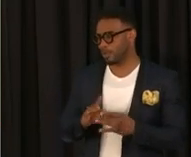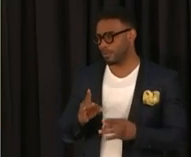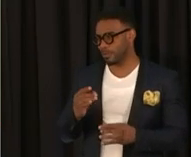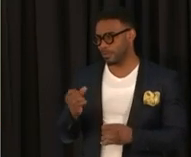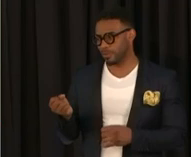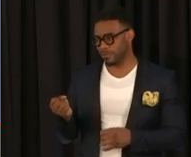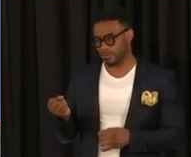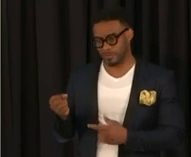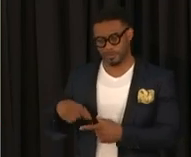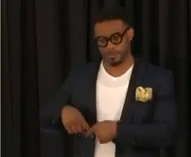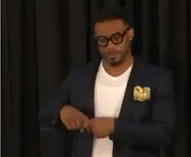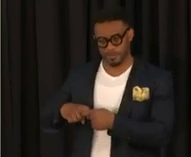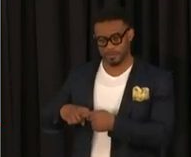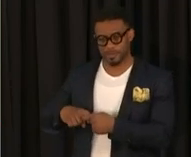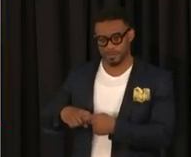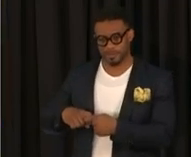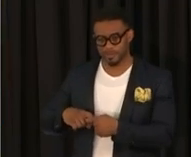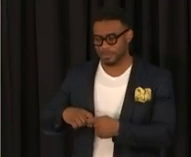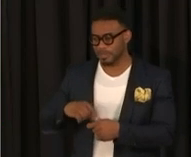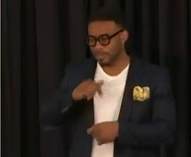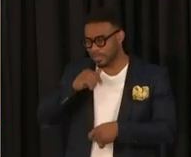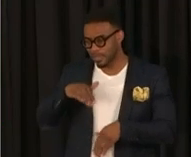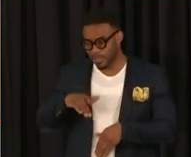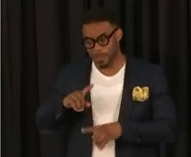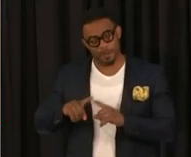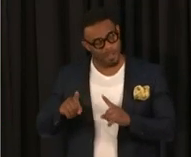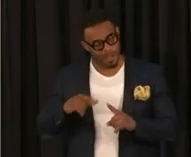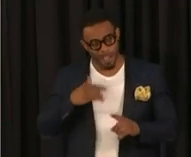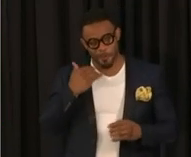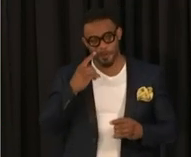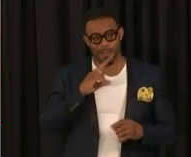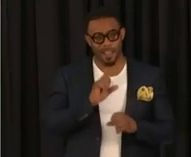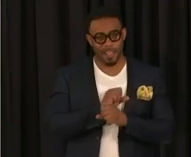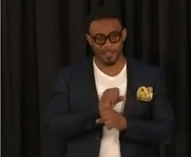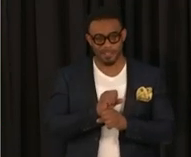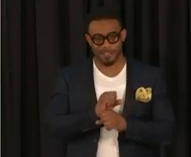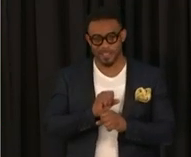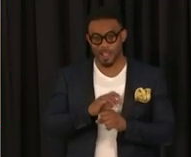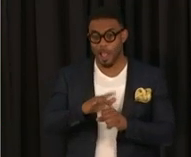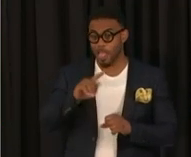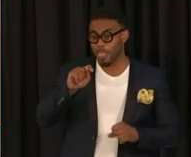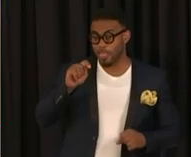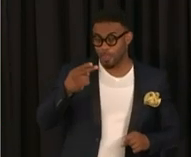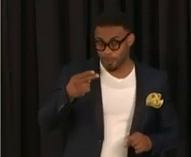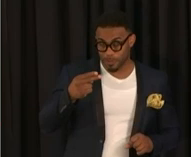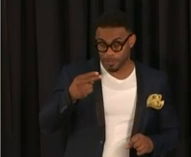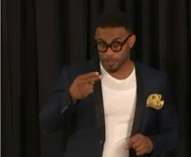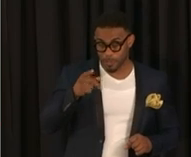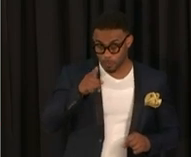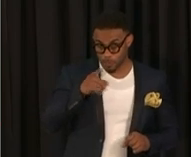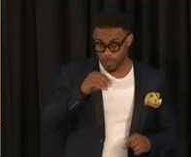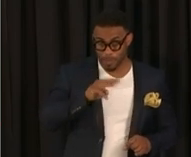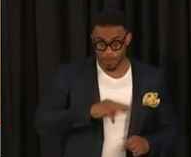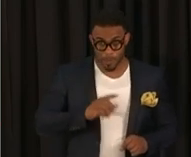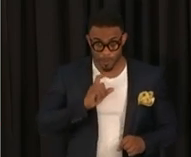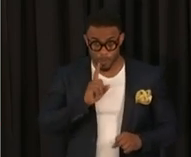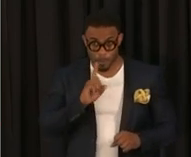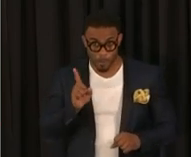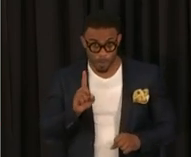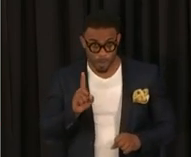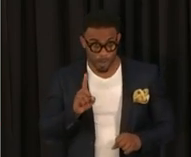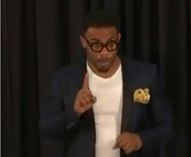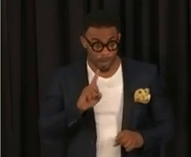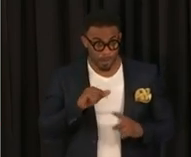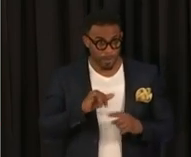news director, so I'm not going to announce anything just yet. But I will actually, on Thursday, you and Mayor Bowser are going to be